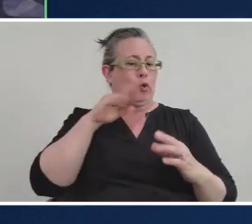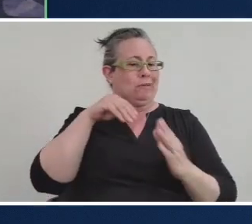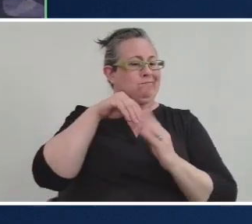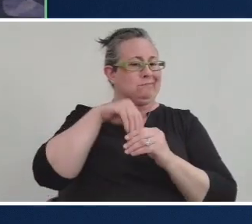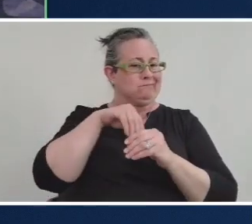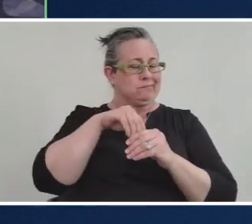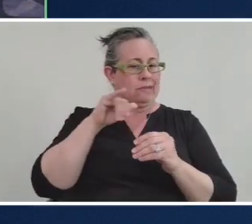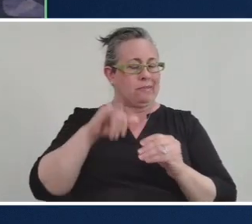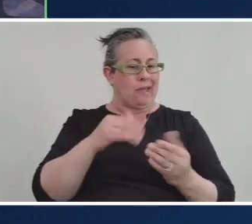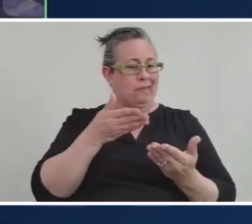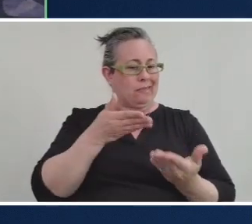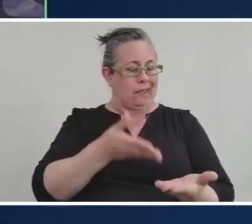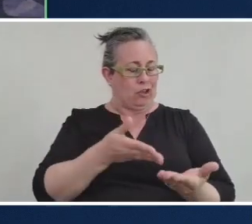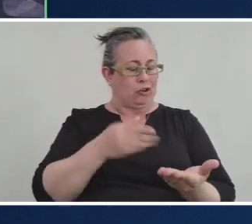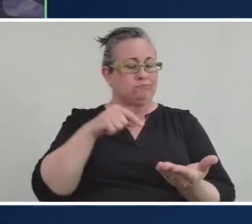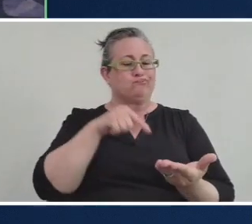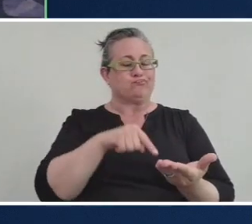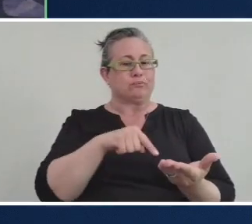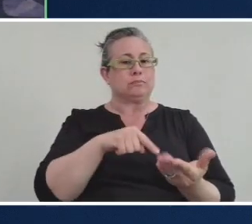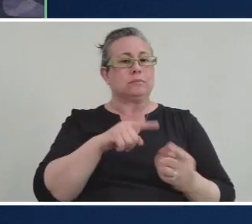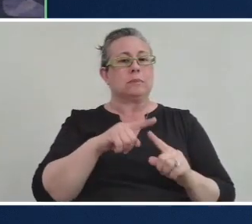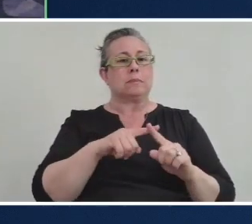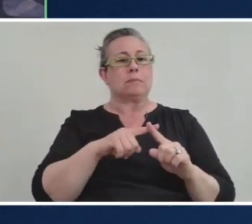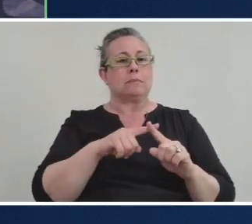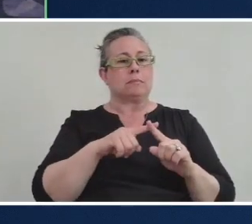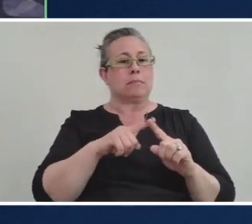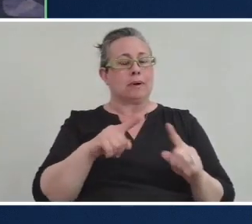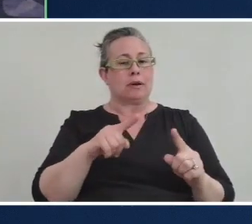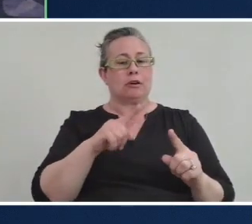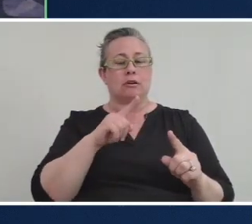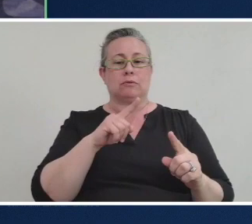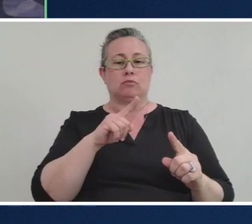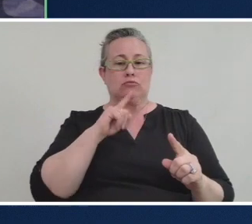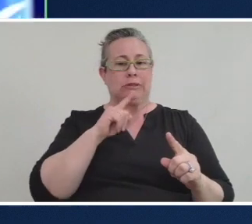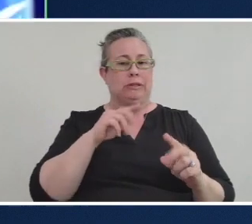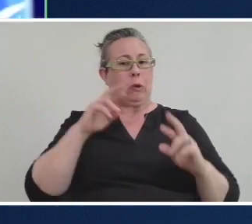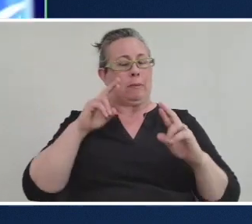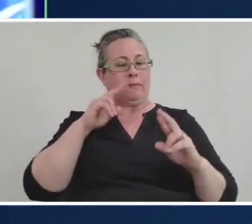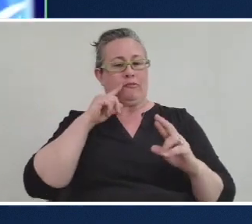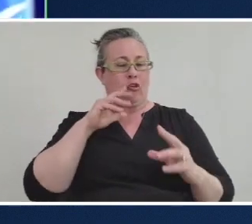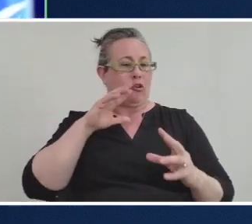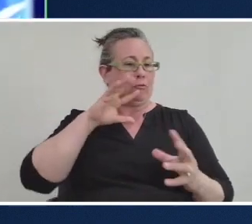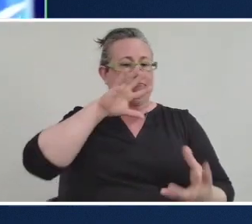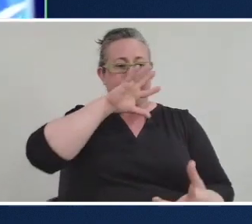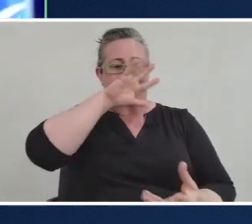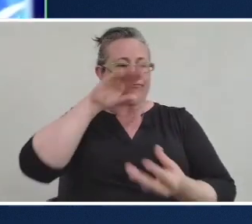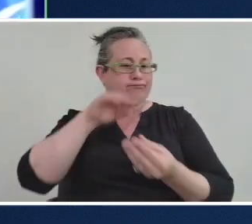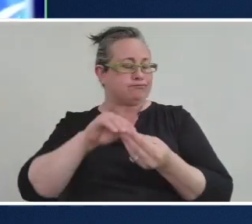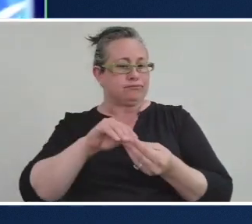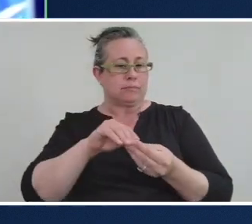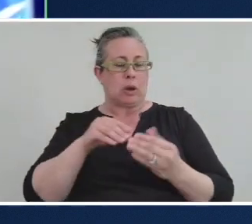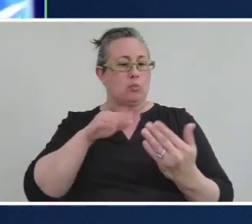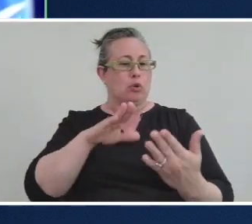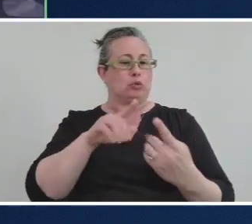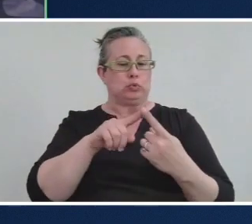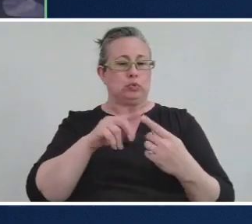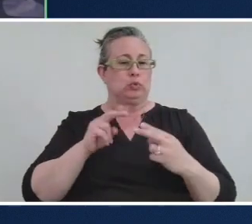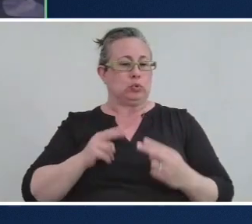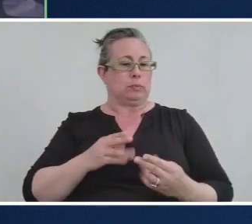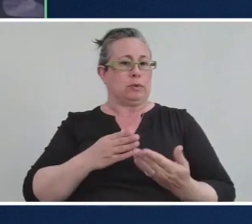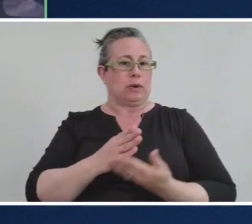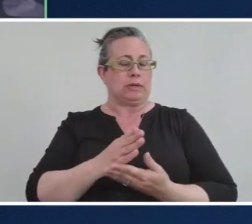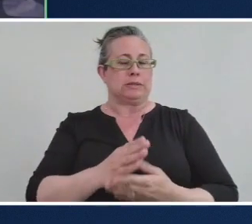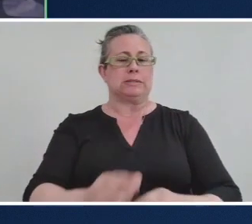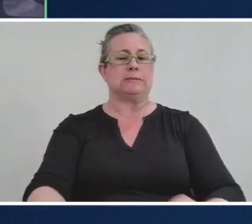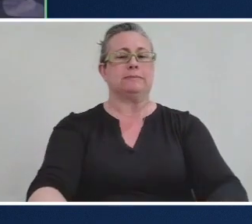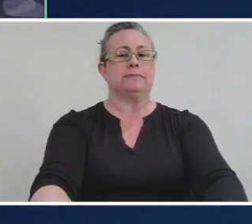is there? Actually, implementing a whole-of-government approach to business and human rights would go a long way from the U.S.'s perspective. Yes. Thank you so much. So I wanted to